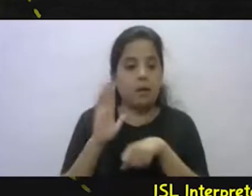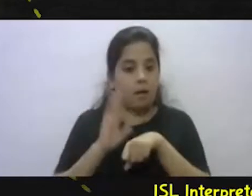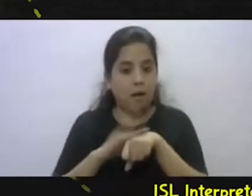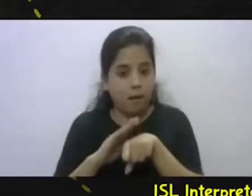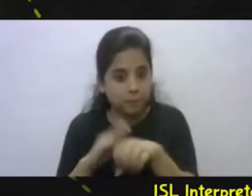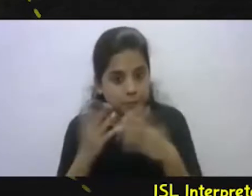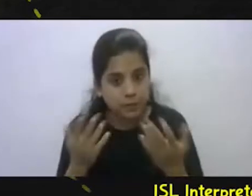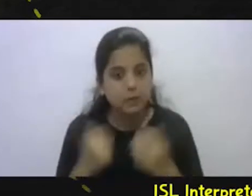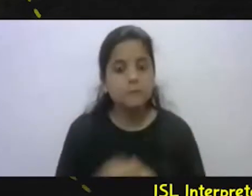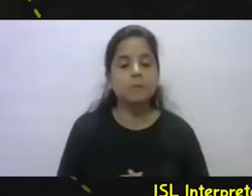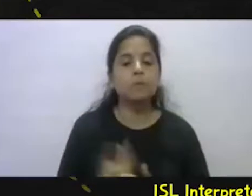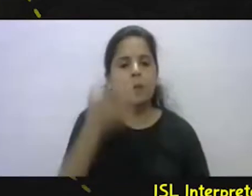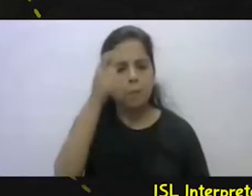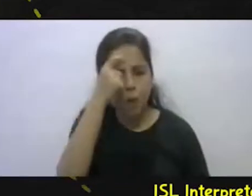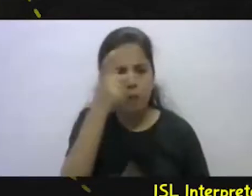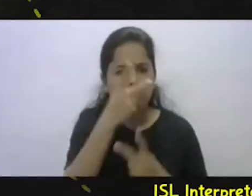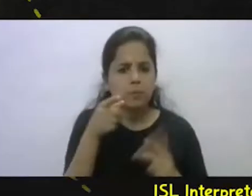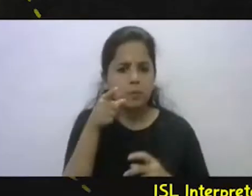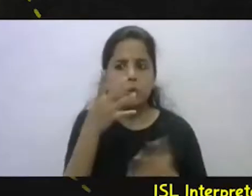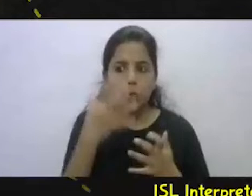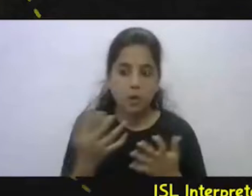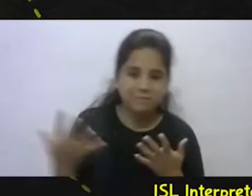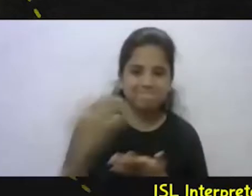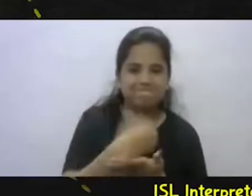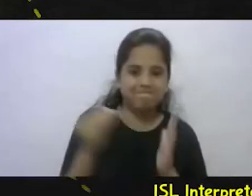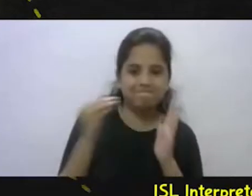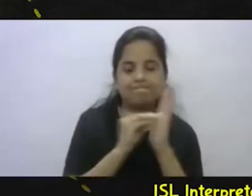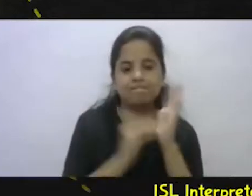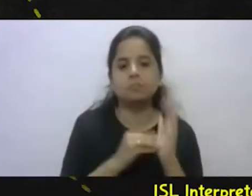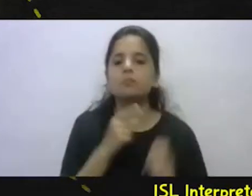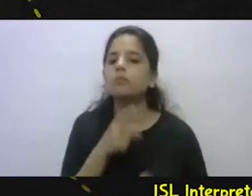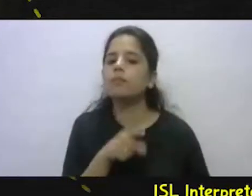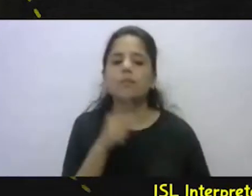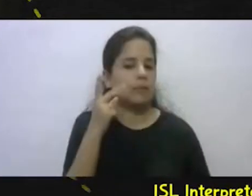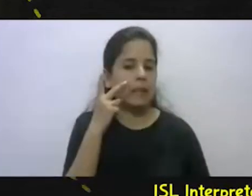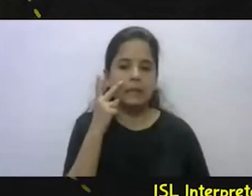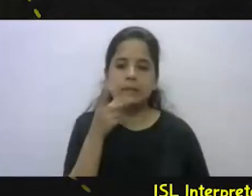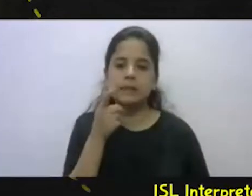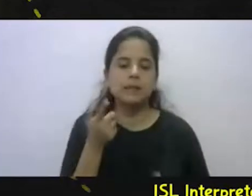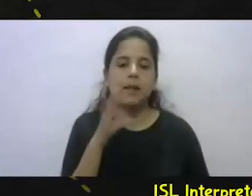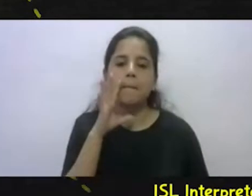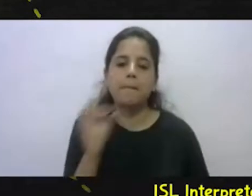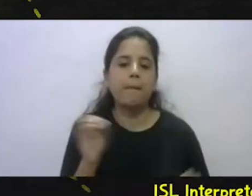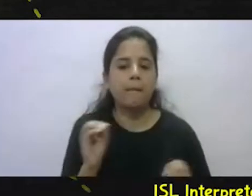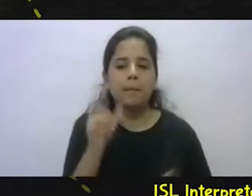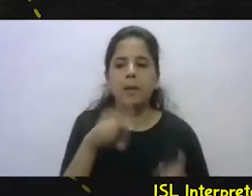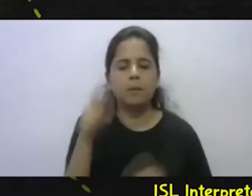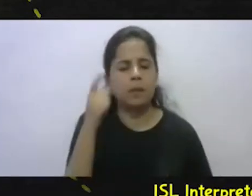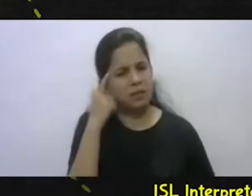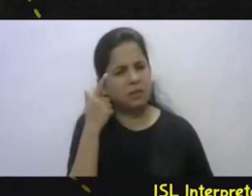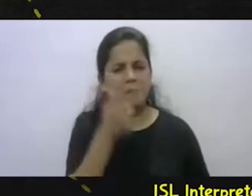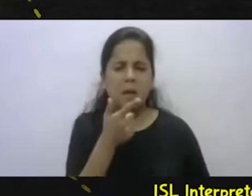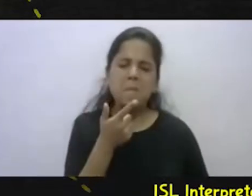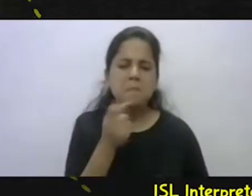or the issues that you're trying to capture become not so important or even more